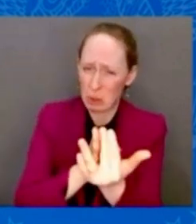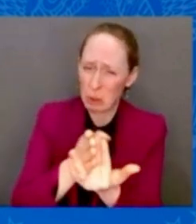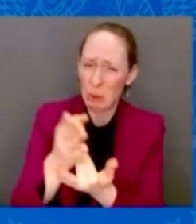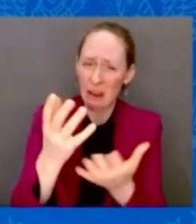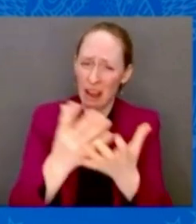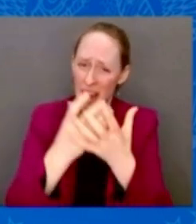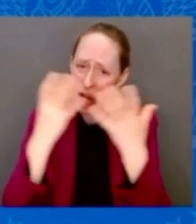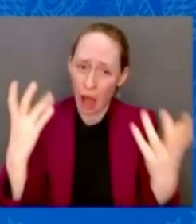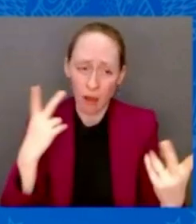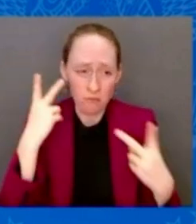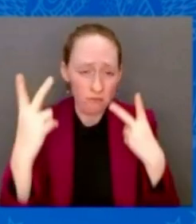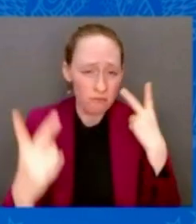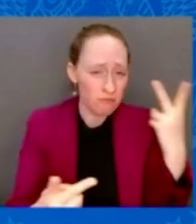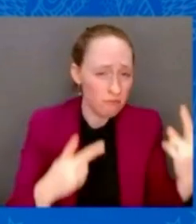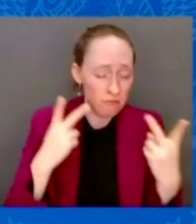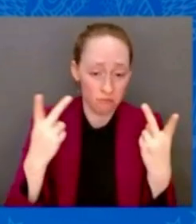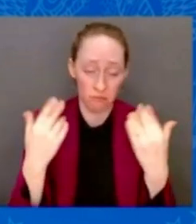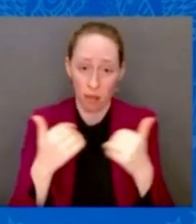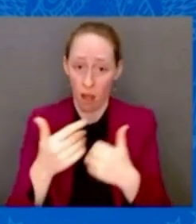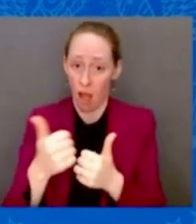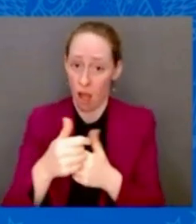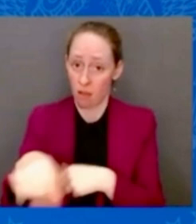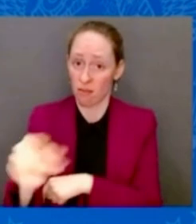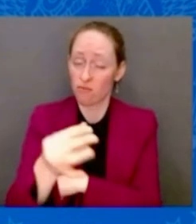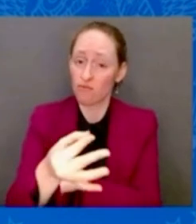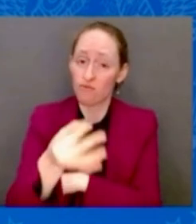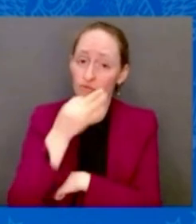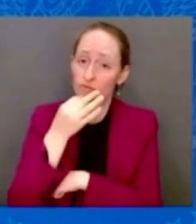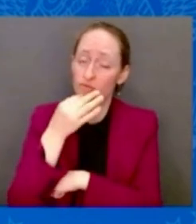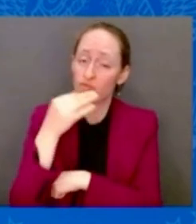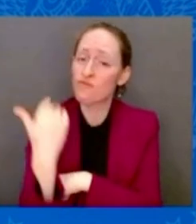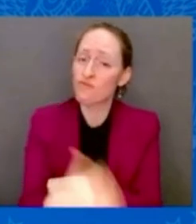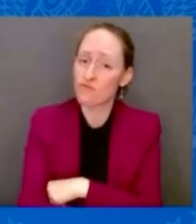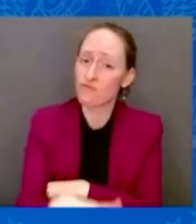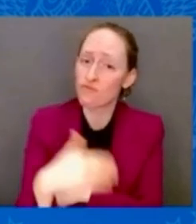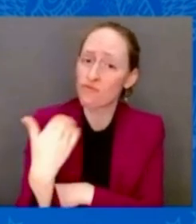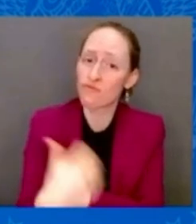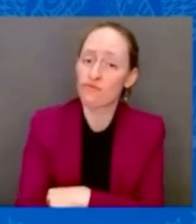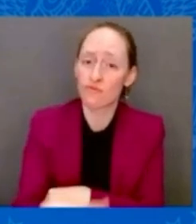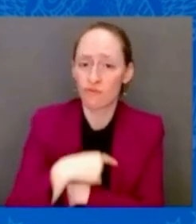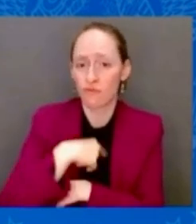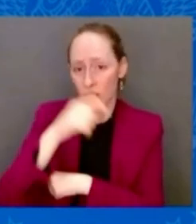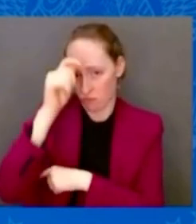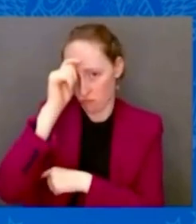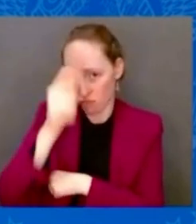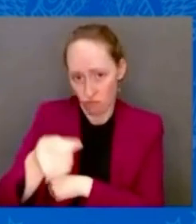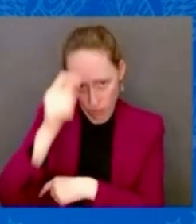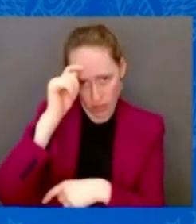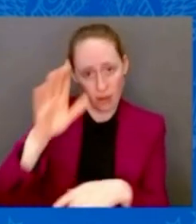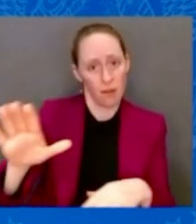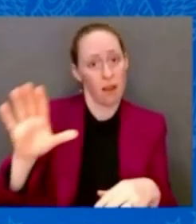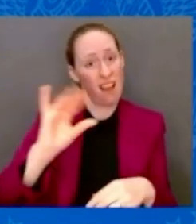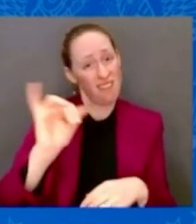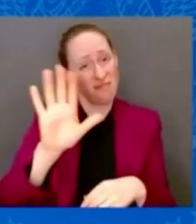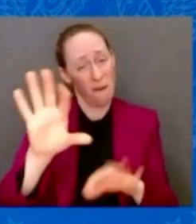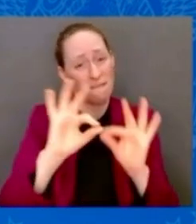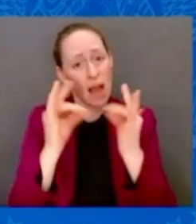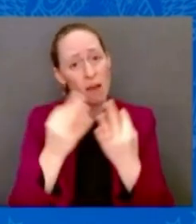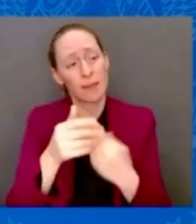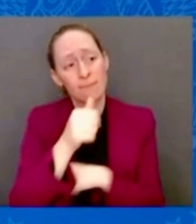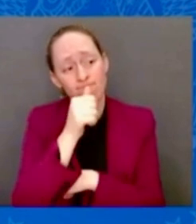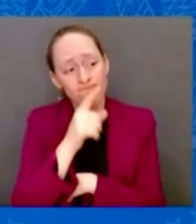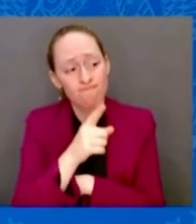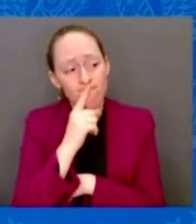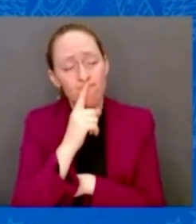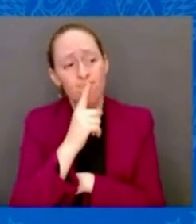families make the sacrifice they make every day, right along with you. When you put on that uniform, or when they may be